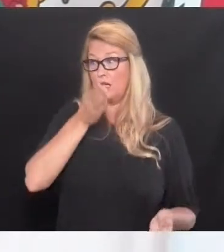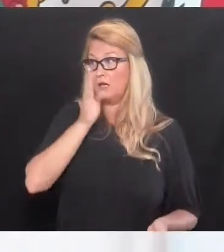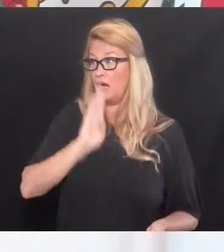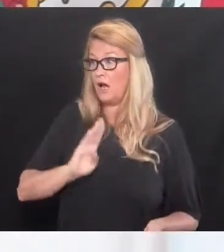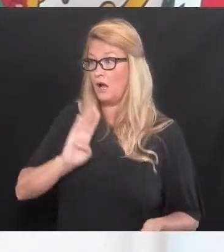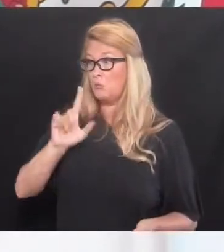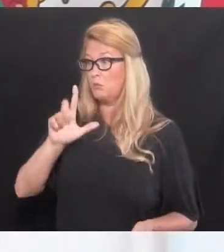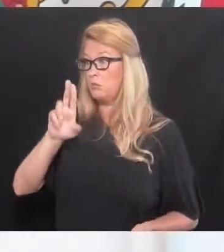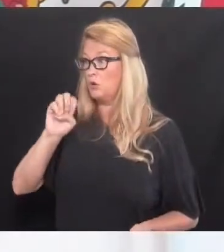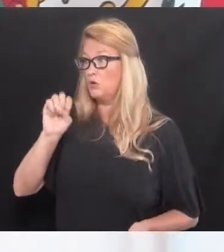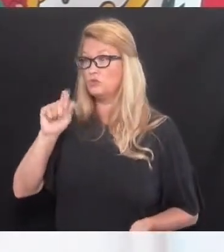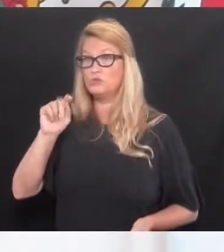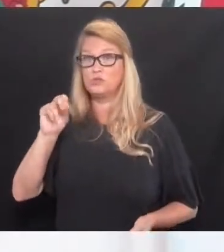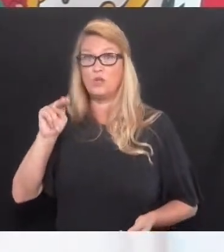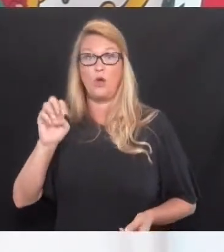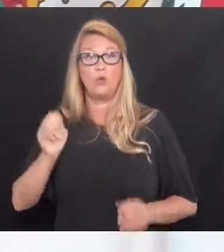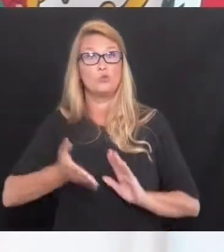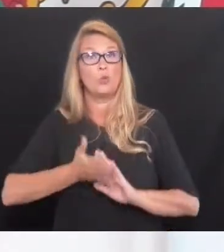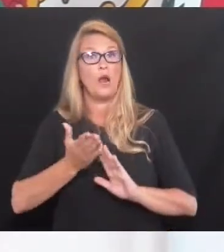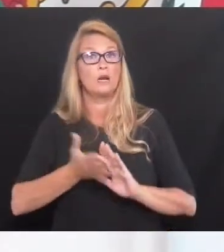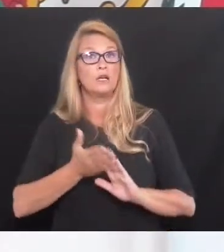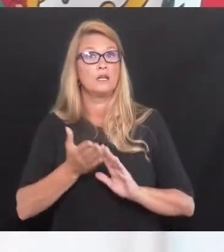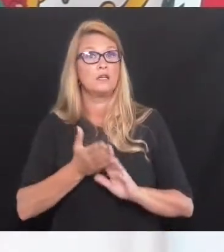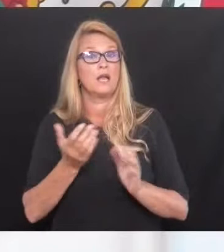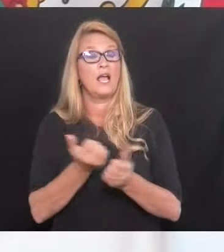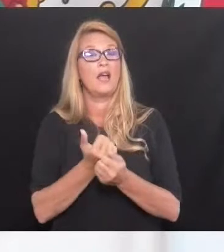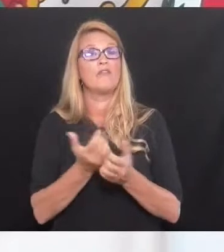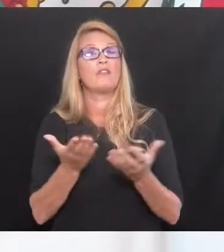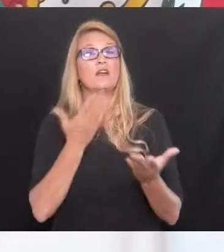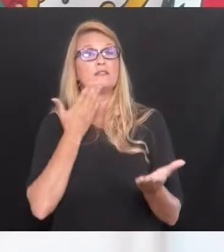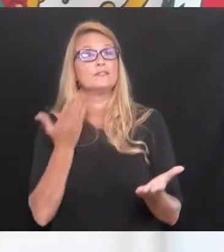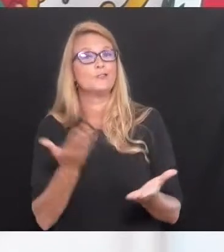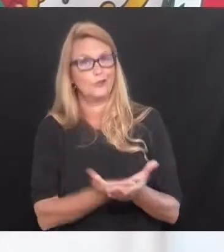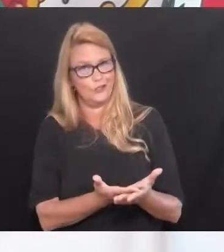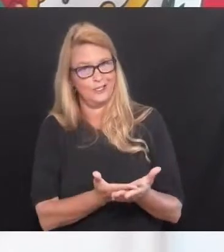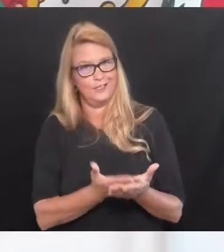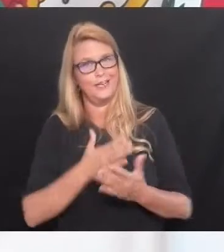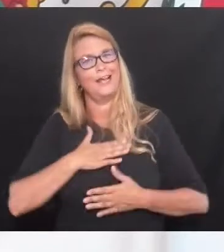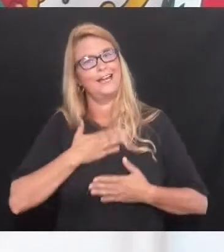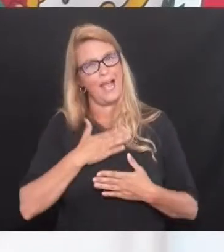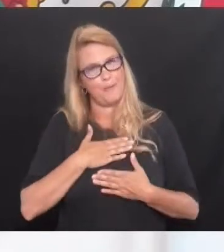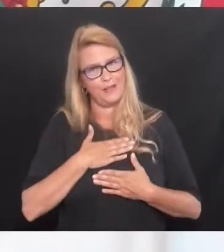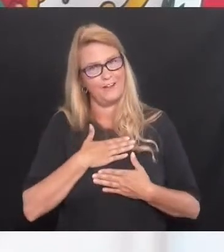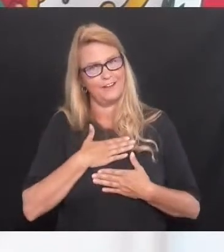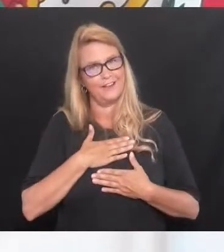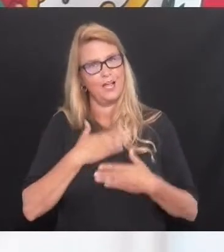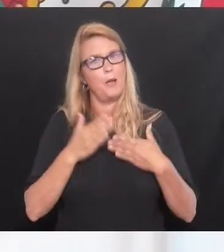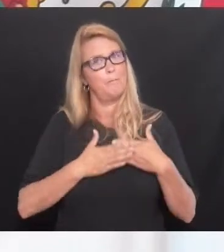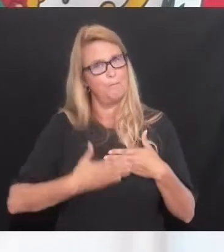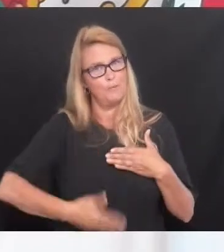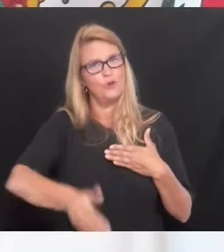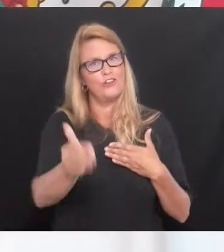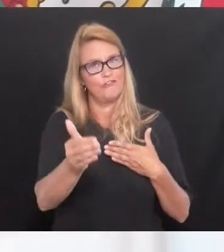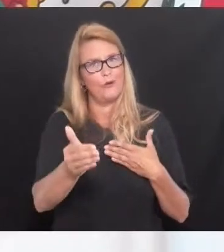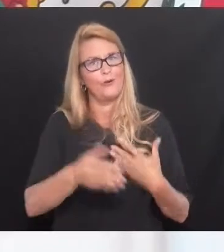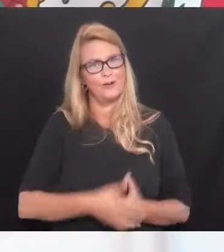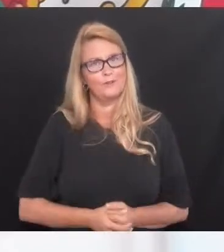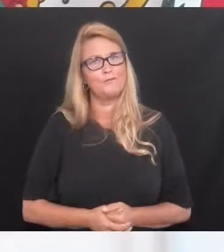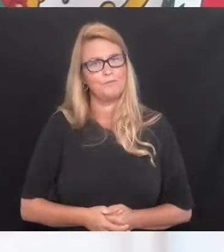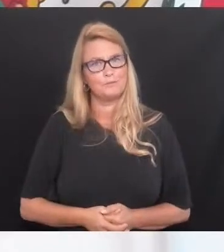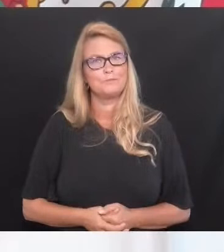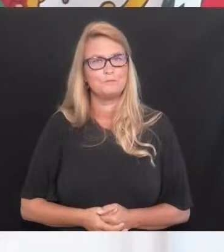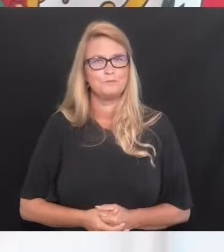is continuing on, employees are continuing on, everybody's in great shape, everybody's happy, everybody's moving forward, you know,